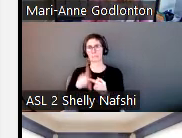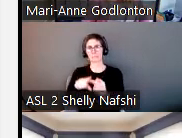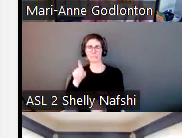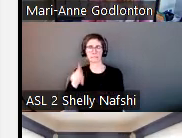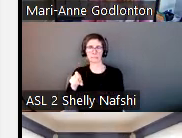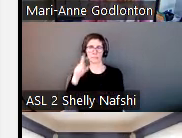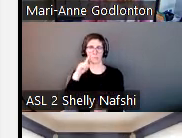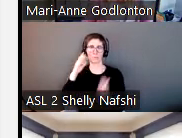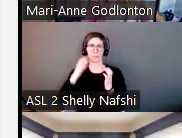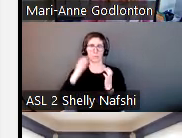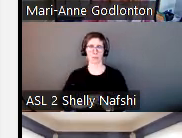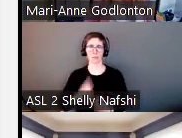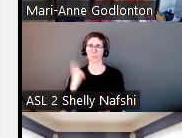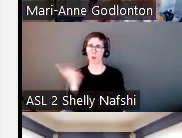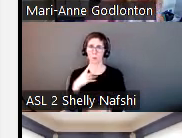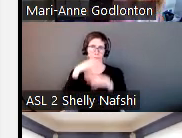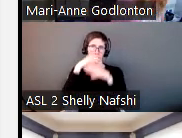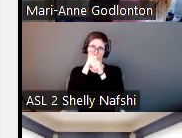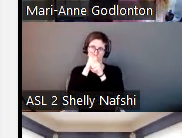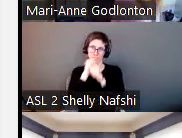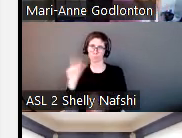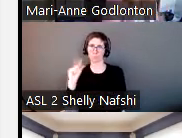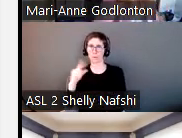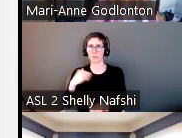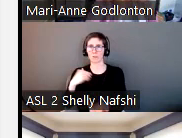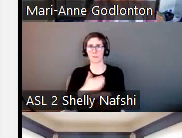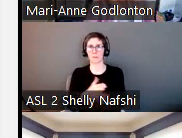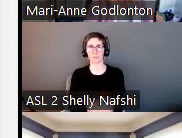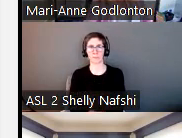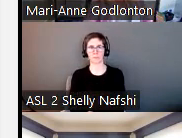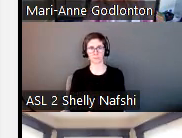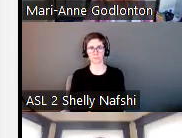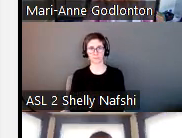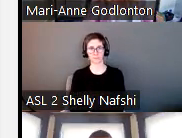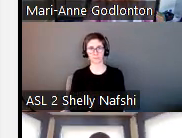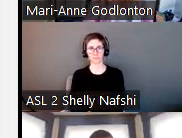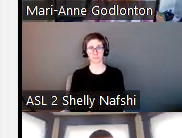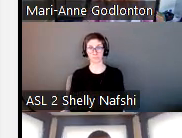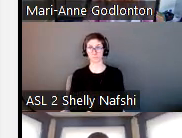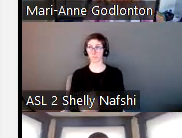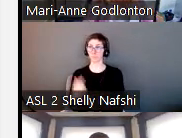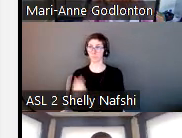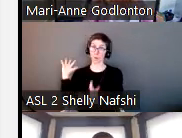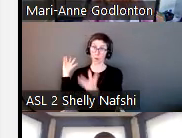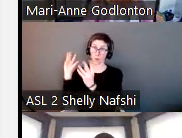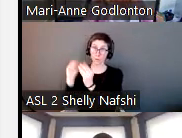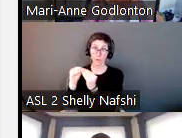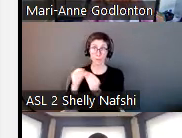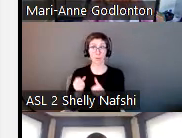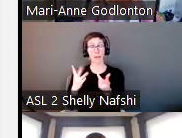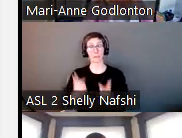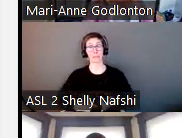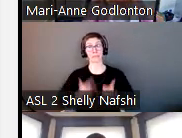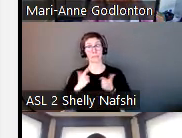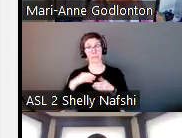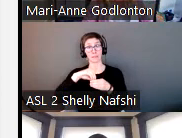kept confidential at all times. To date, we've had 92 occupants in our suites. So because our